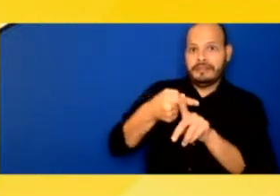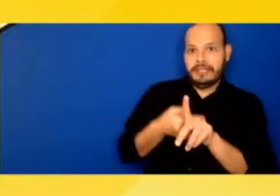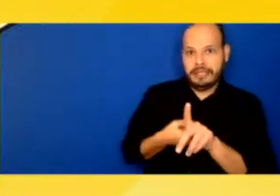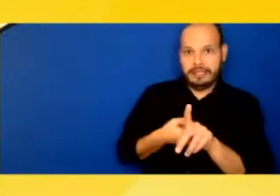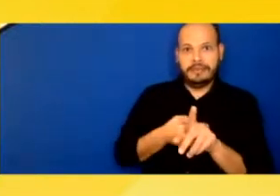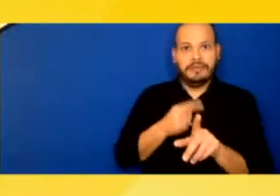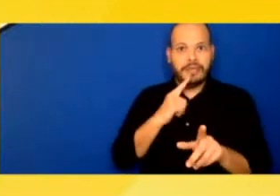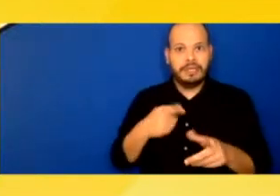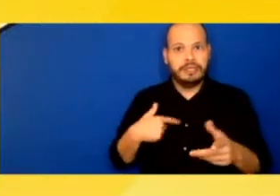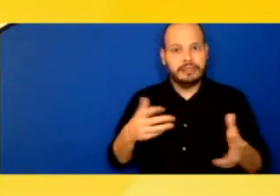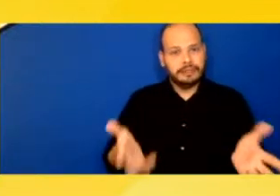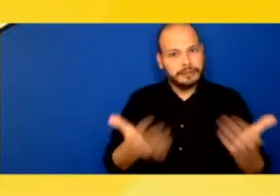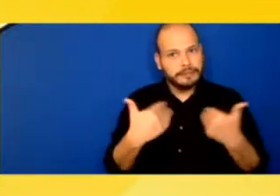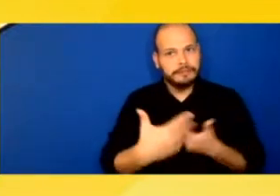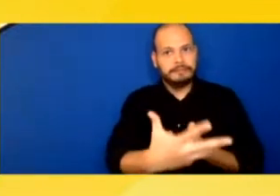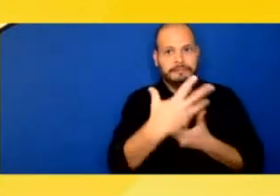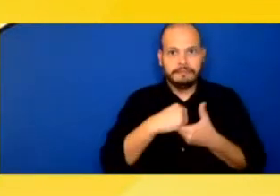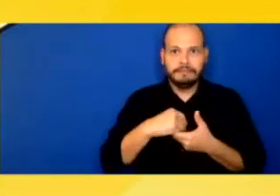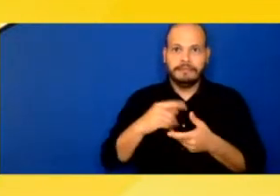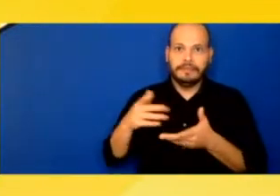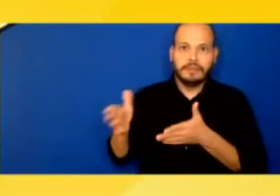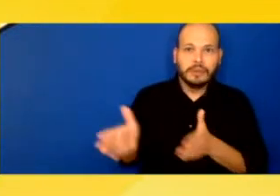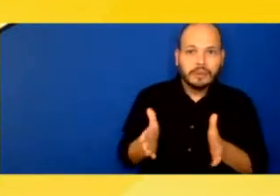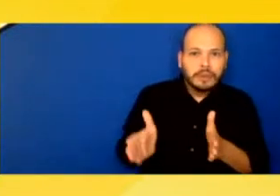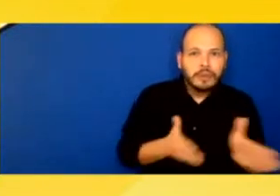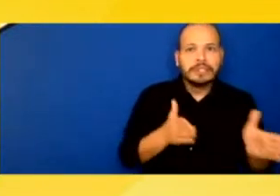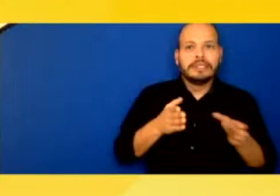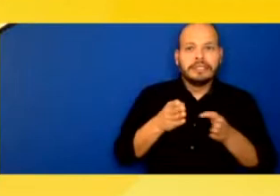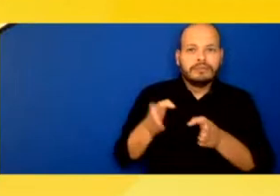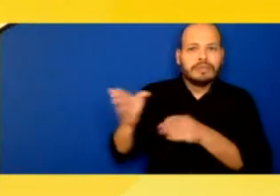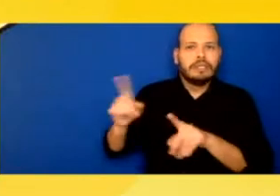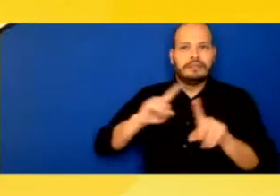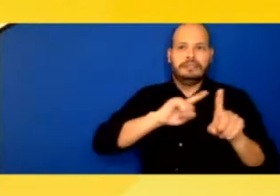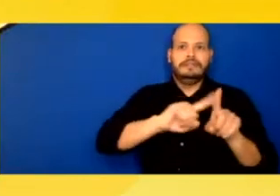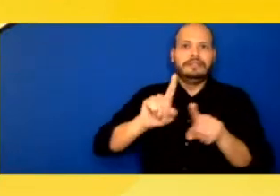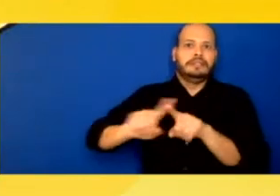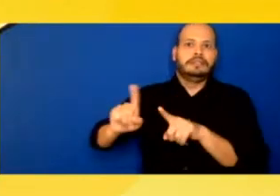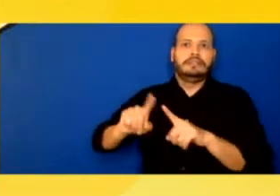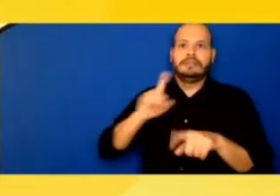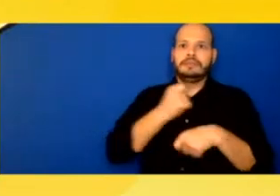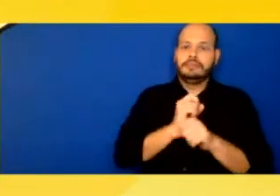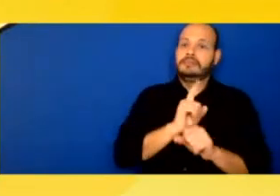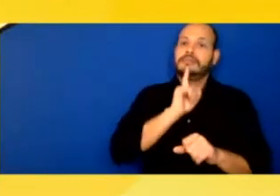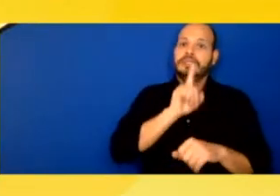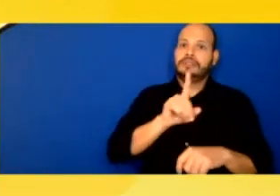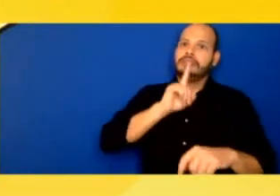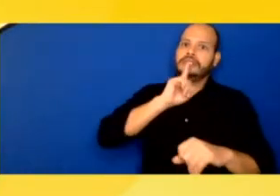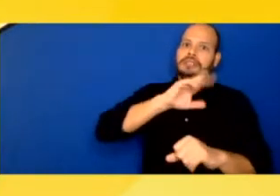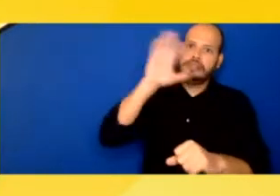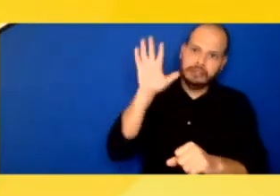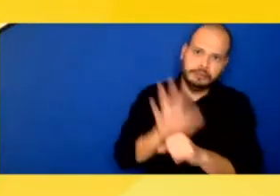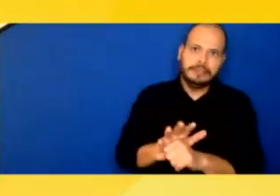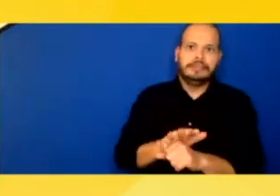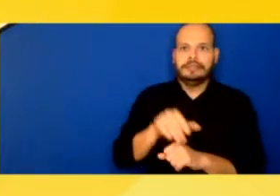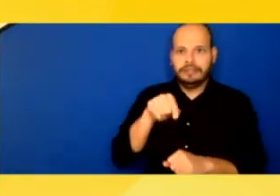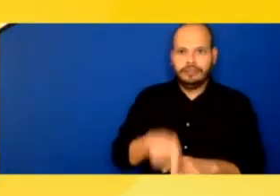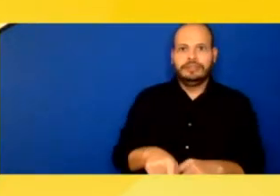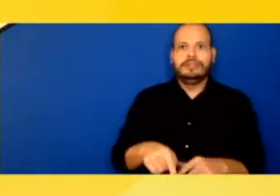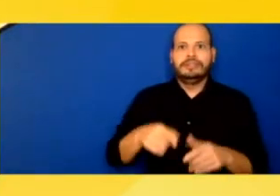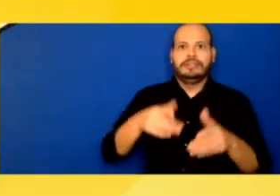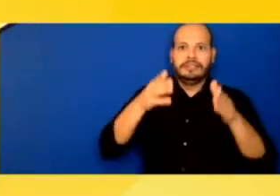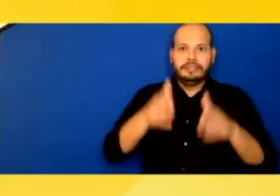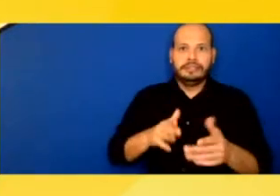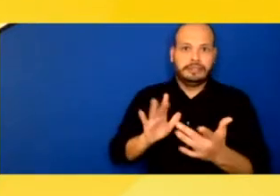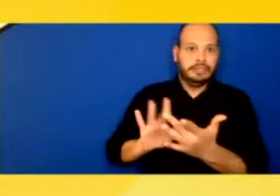The first way is by taking the prophetic pledge, each reach 10. So we know we have the power